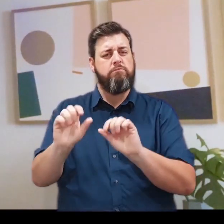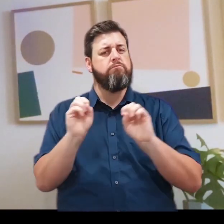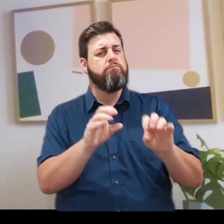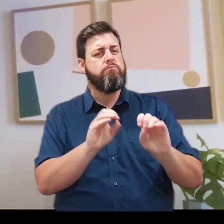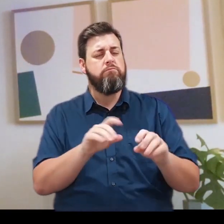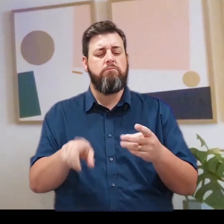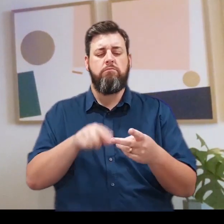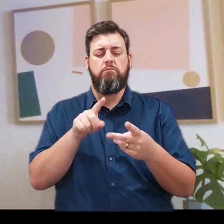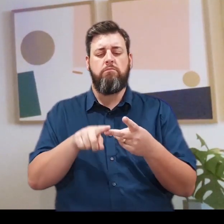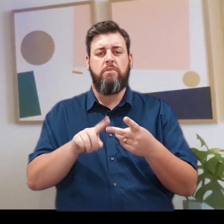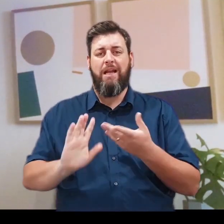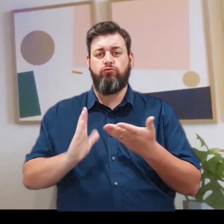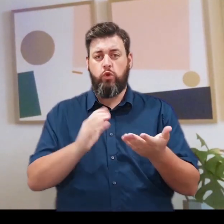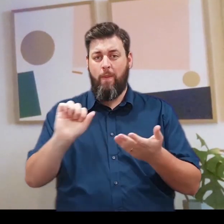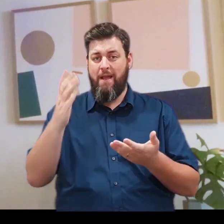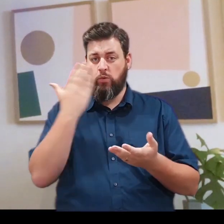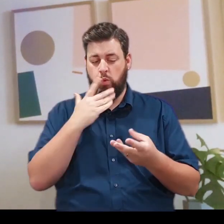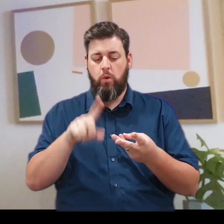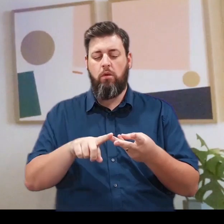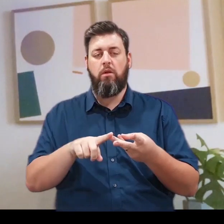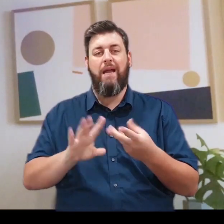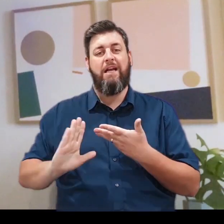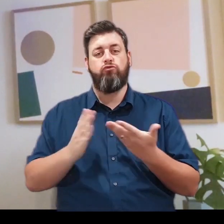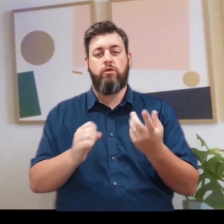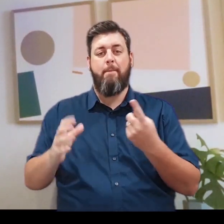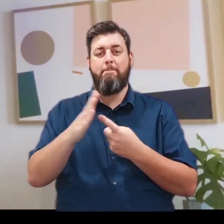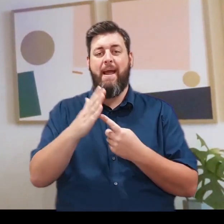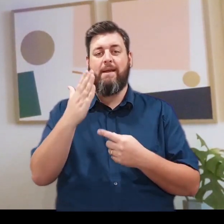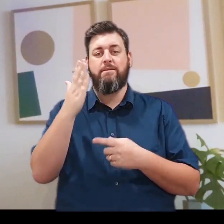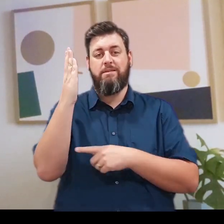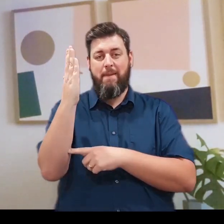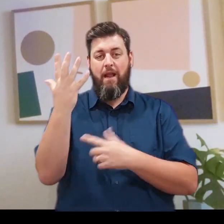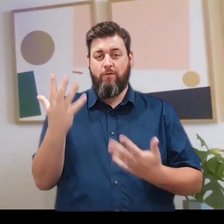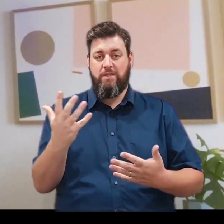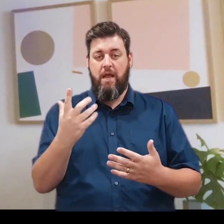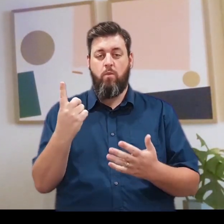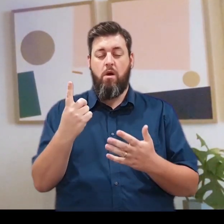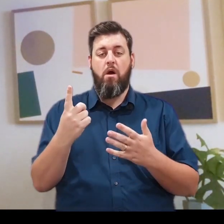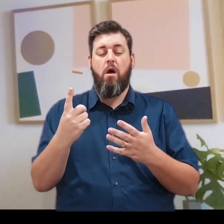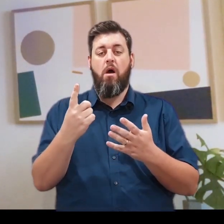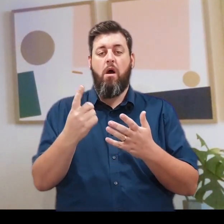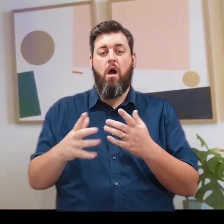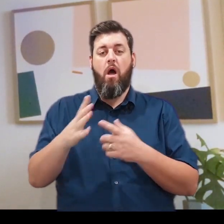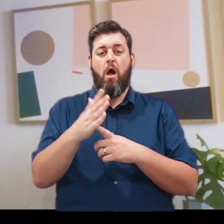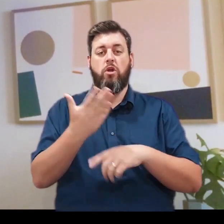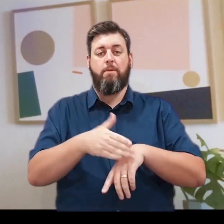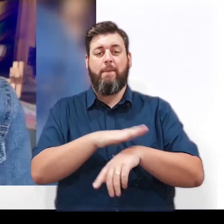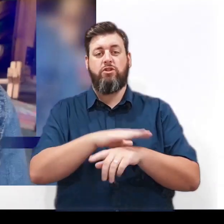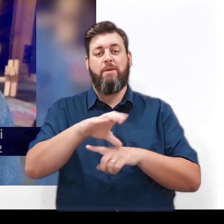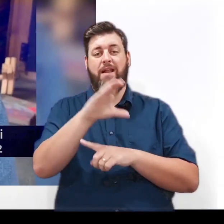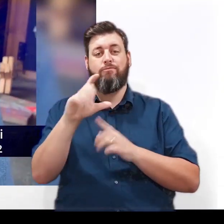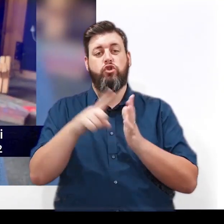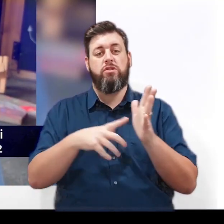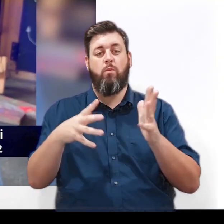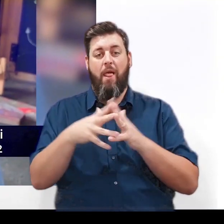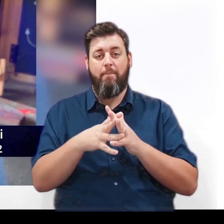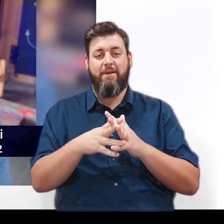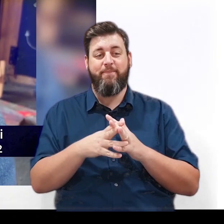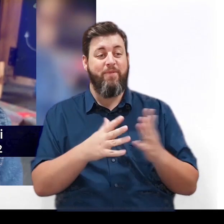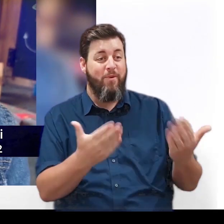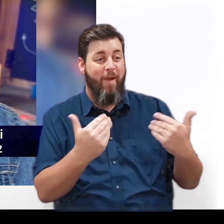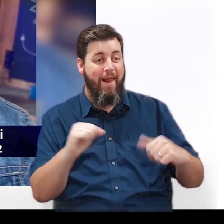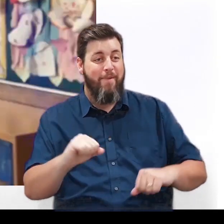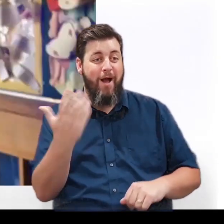their schools, and introduce our main speaker today, the Archbishop of Canterbury, Justin Welby. Welcome to